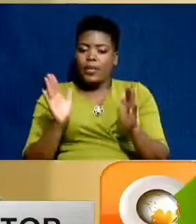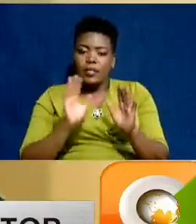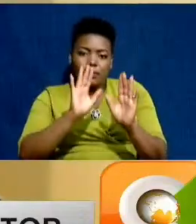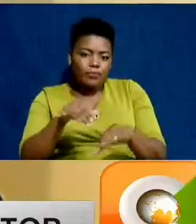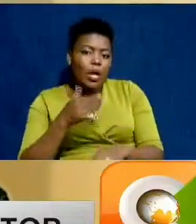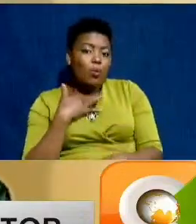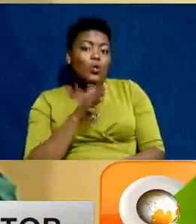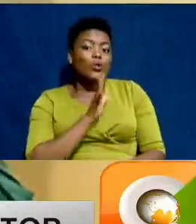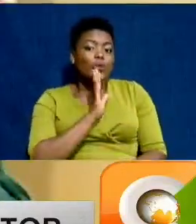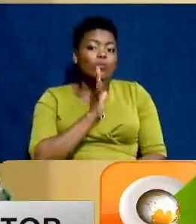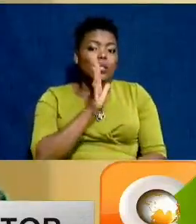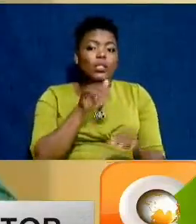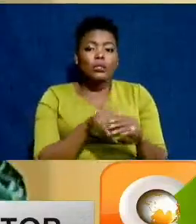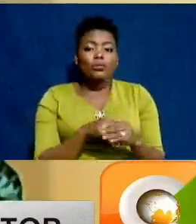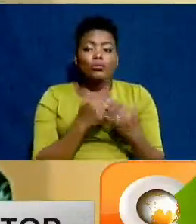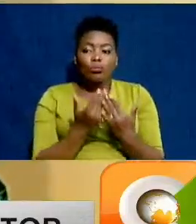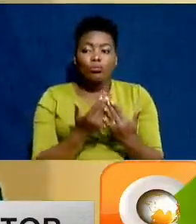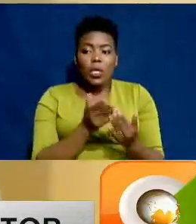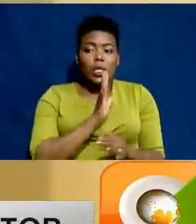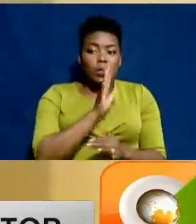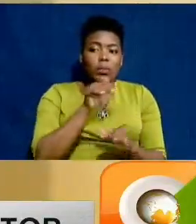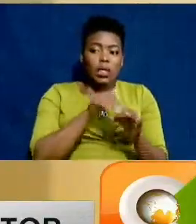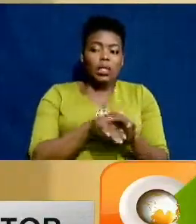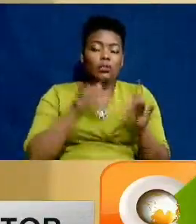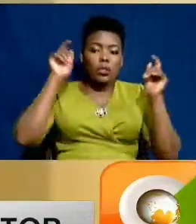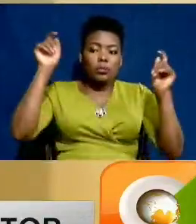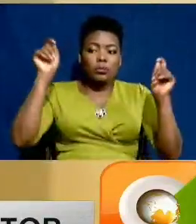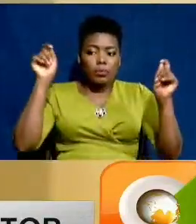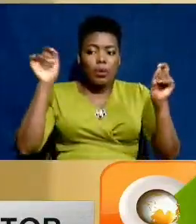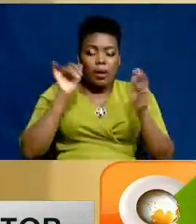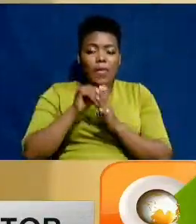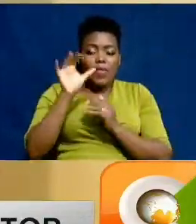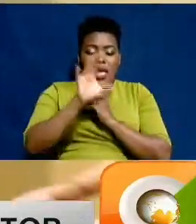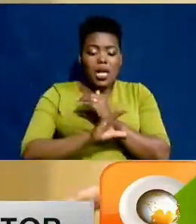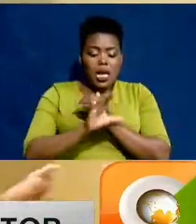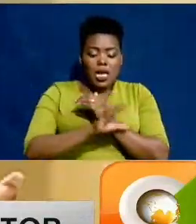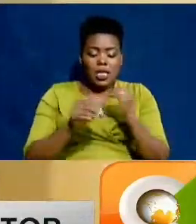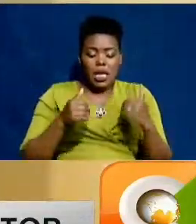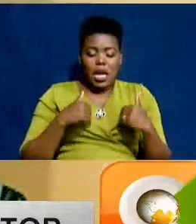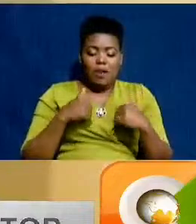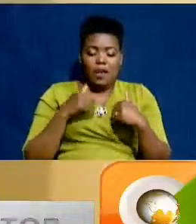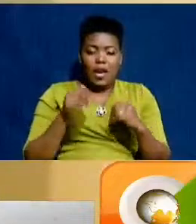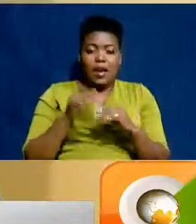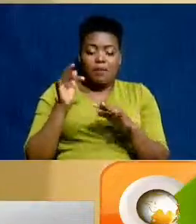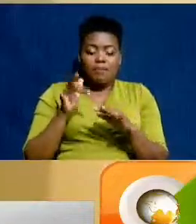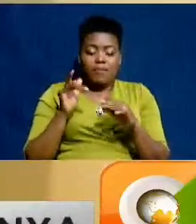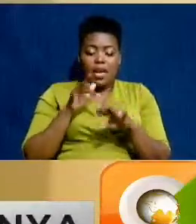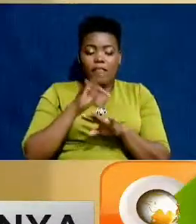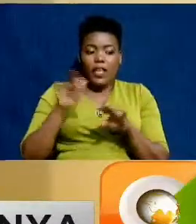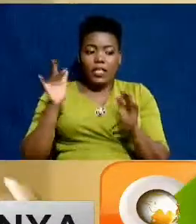to speak into the protests that the country has encountered in recent weeks.